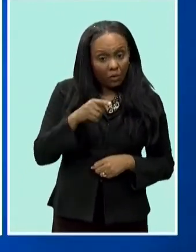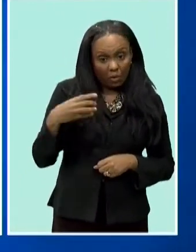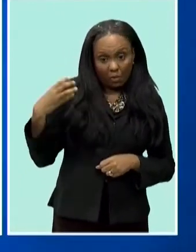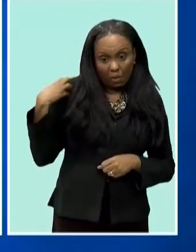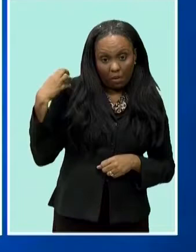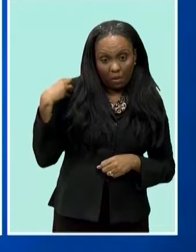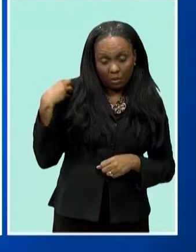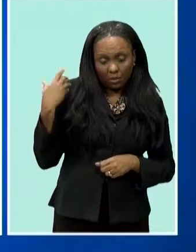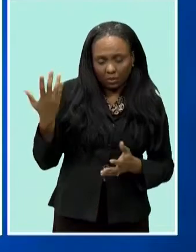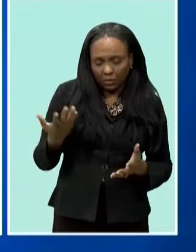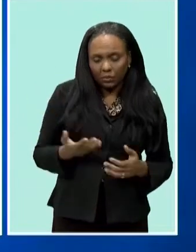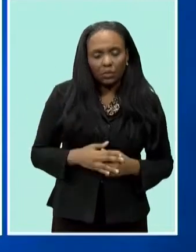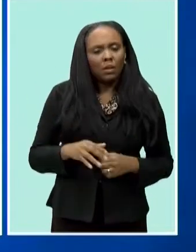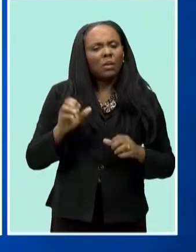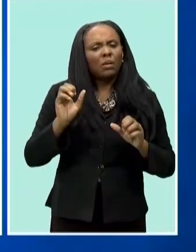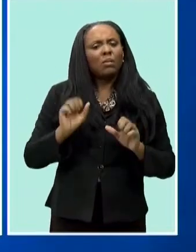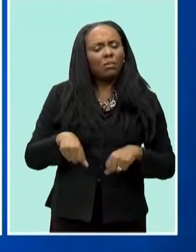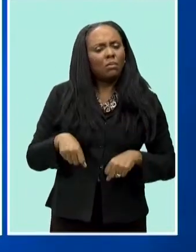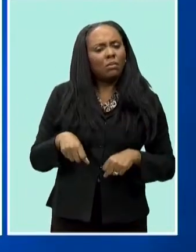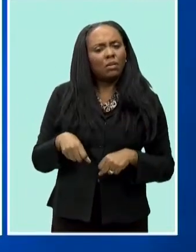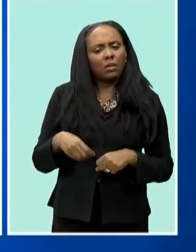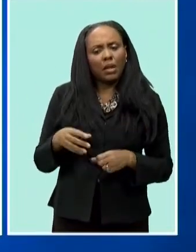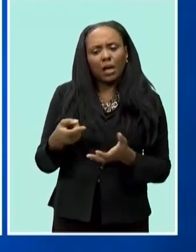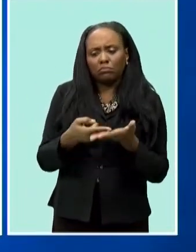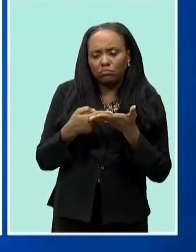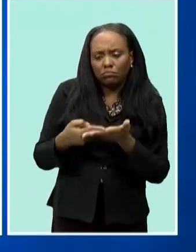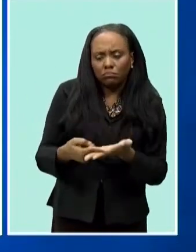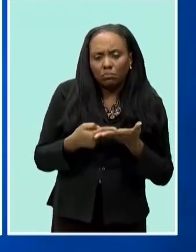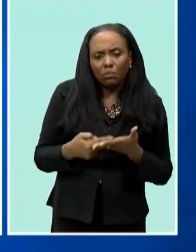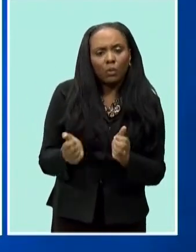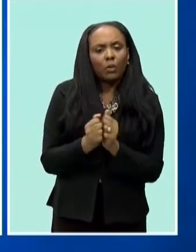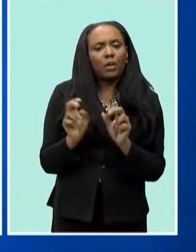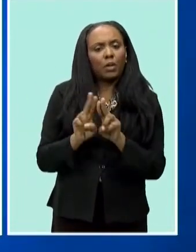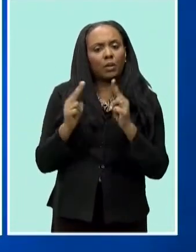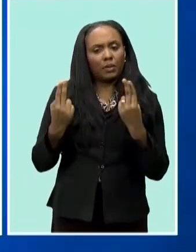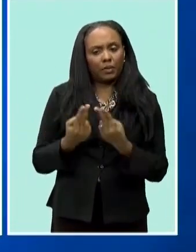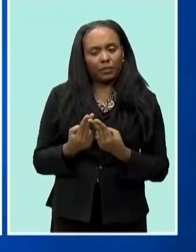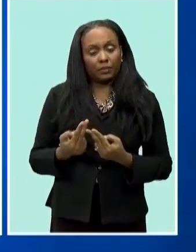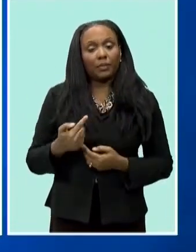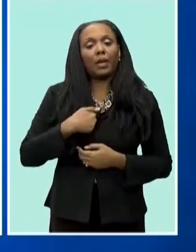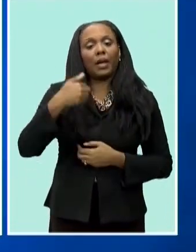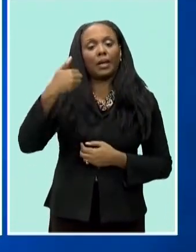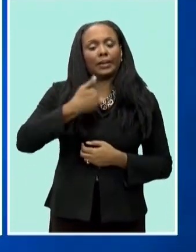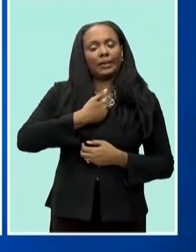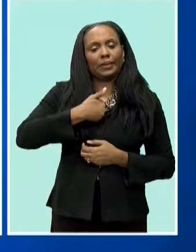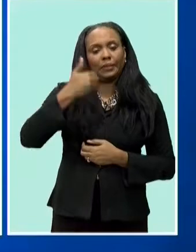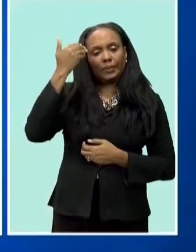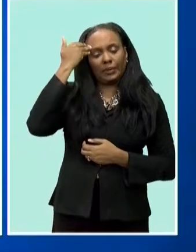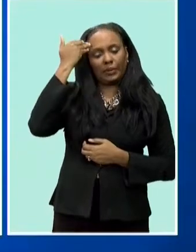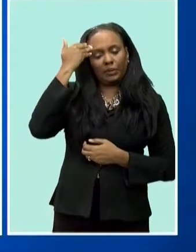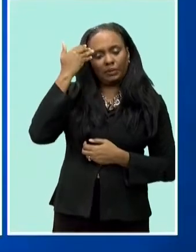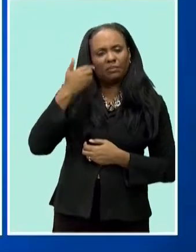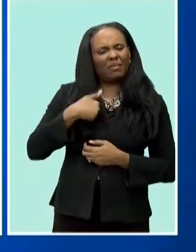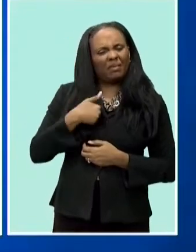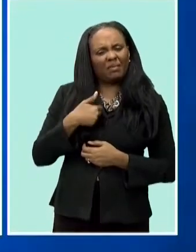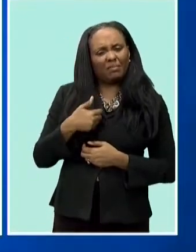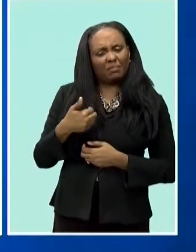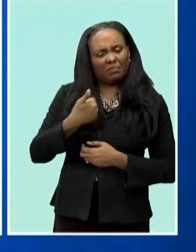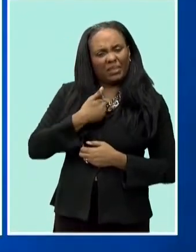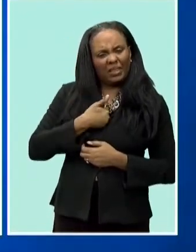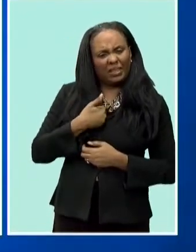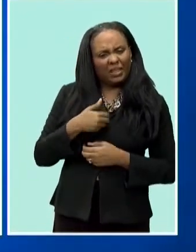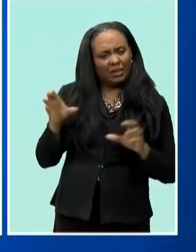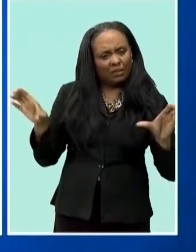still be good advice that you can get from unions as well. I know because I've done it